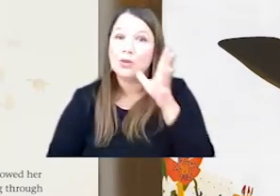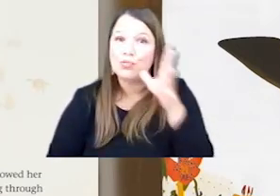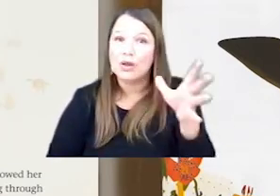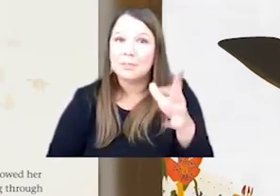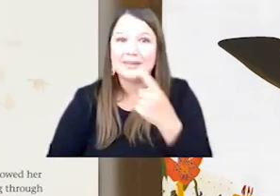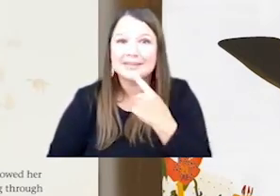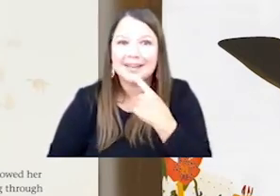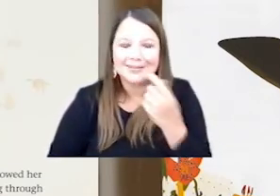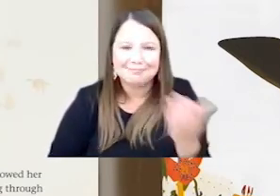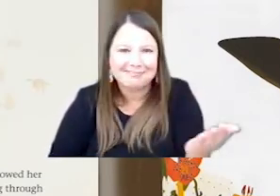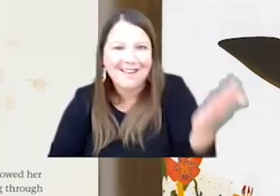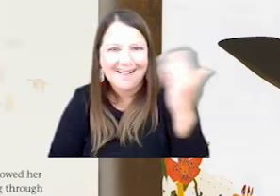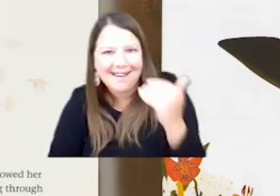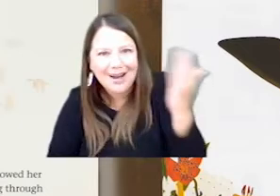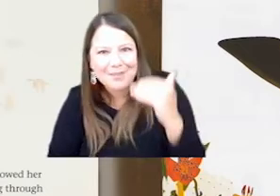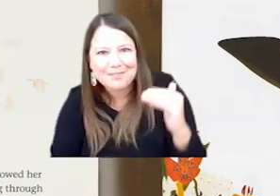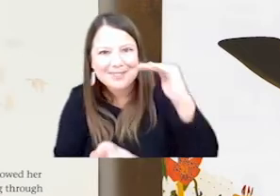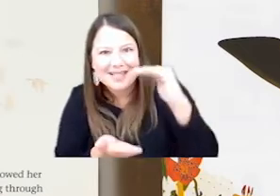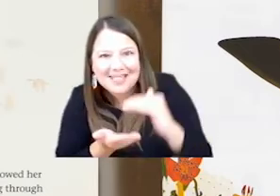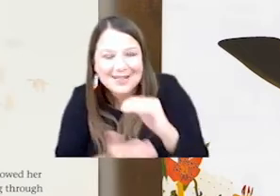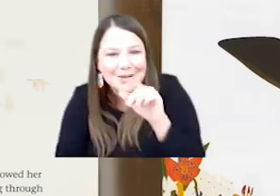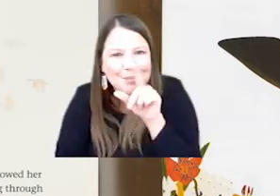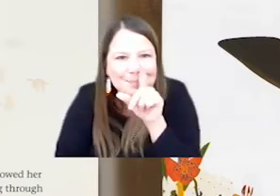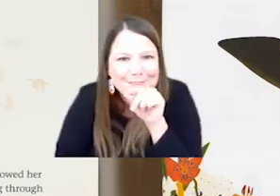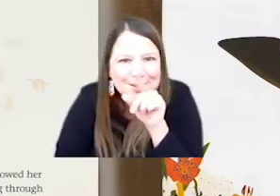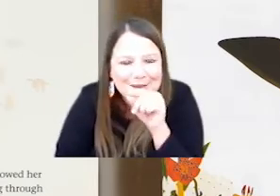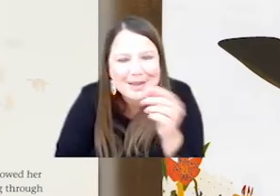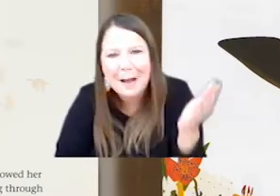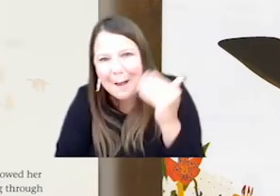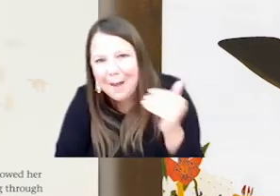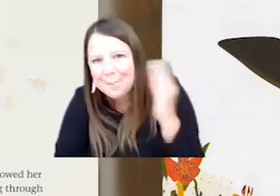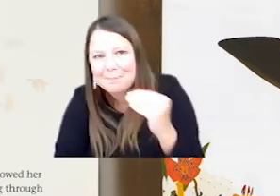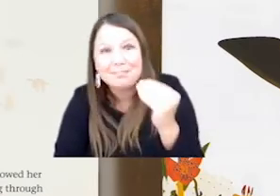And her words sounded just like a poem.